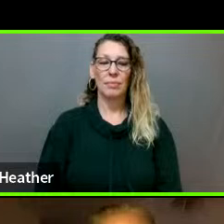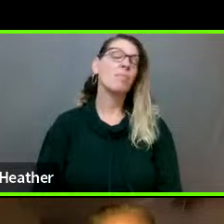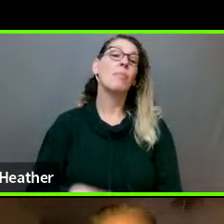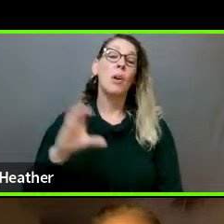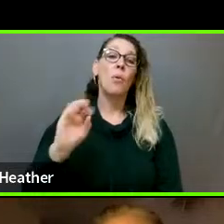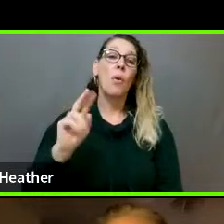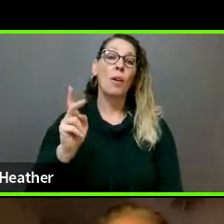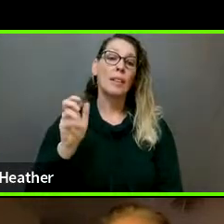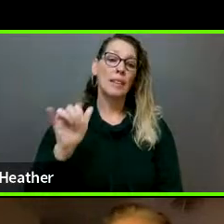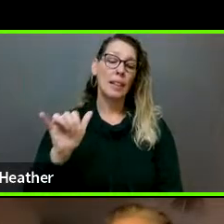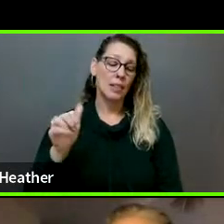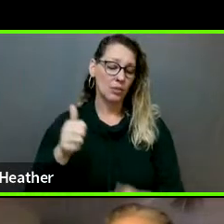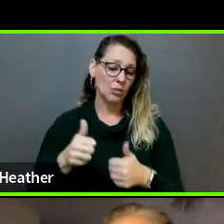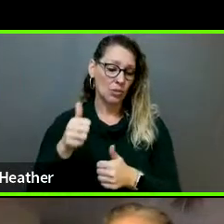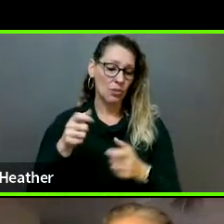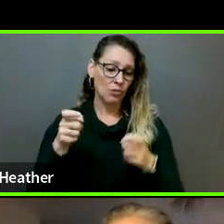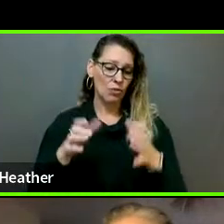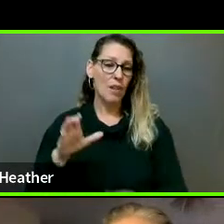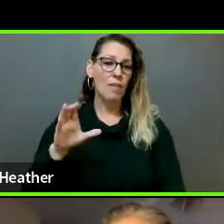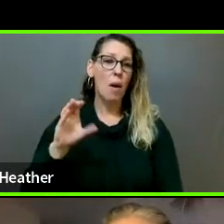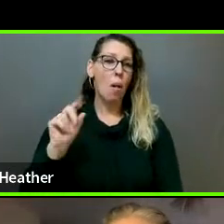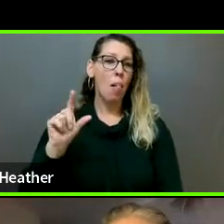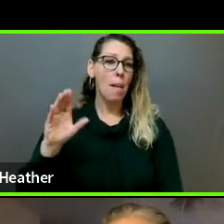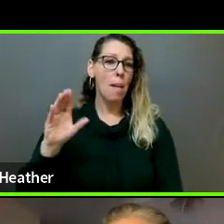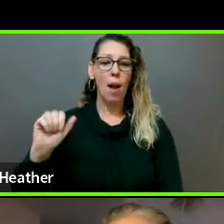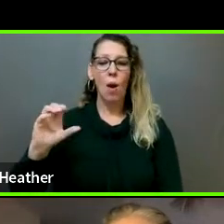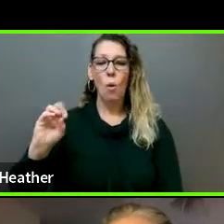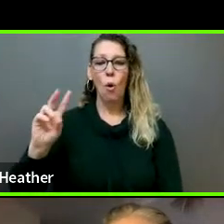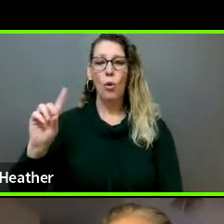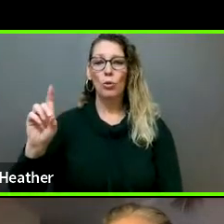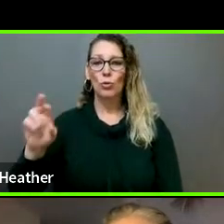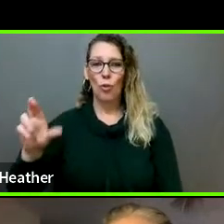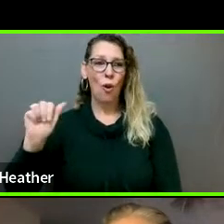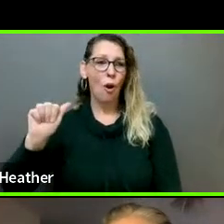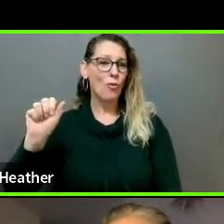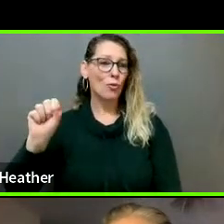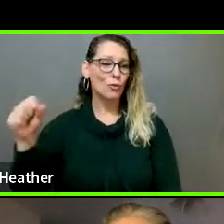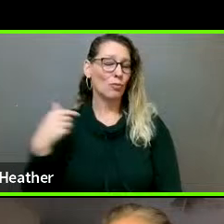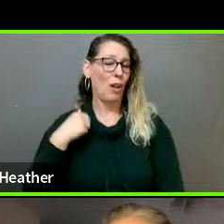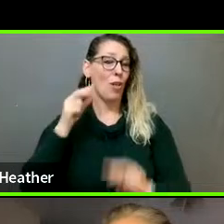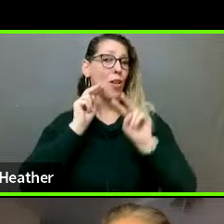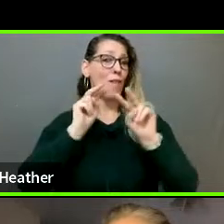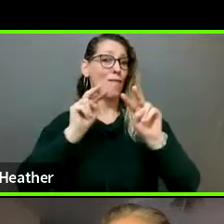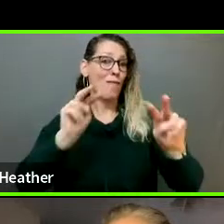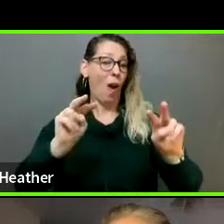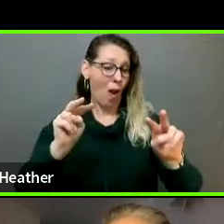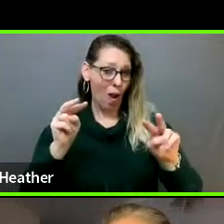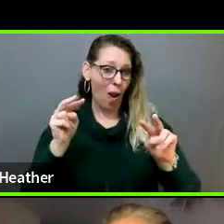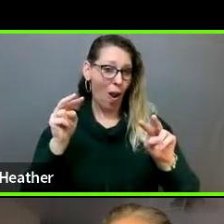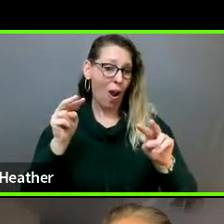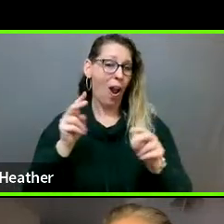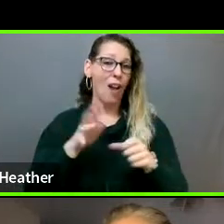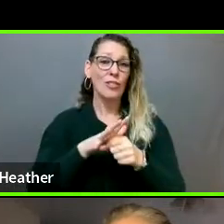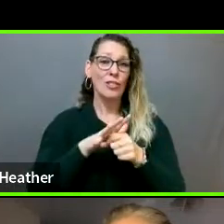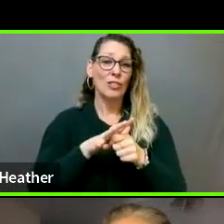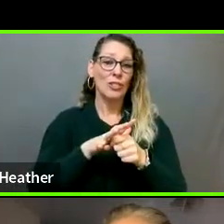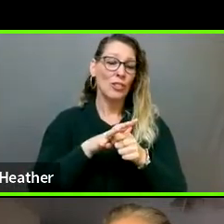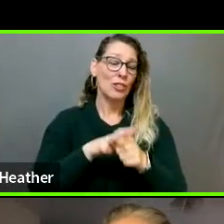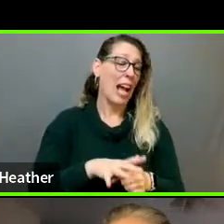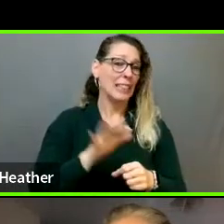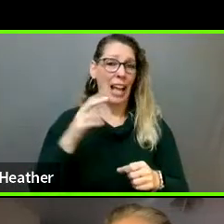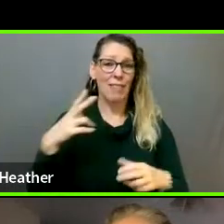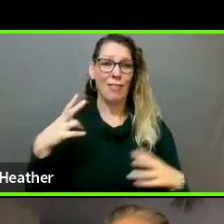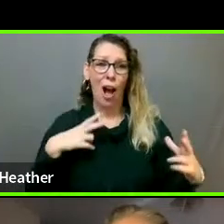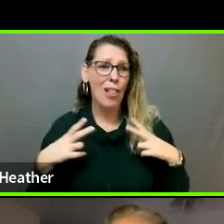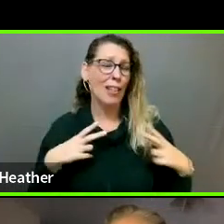Corky Collier, Executive Director of the Columbia Corridor Association. I'm looking forward to the stress of the holidays, the too much shopping, navigating the